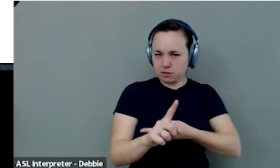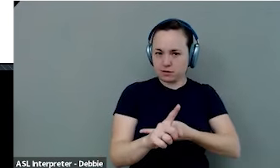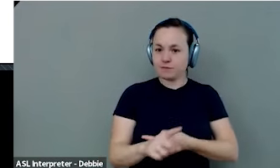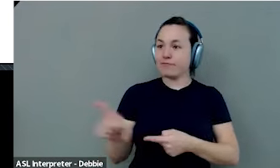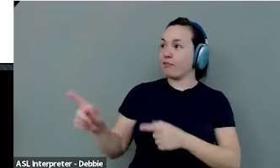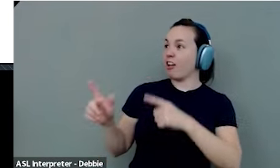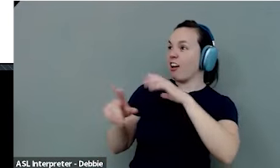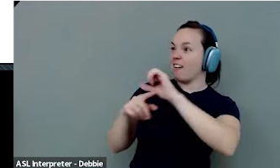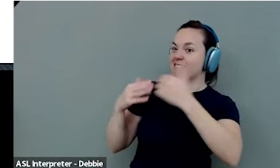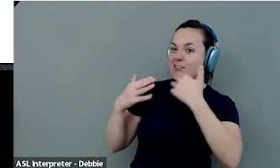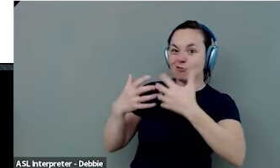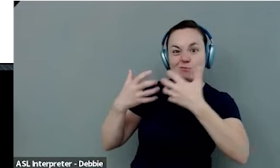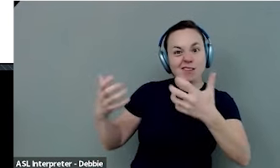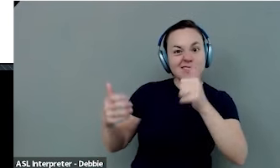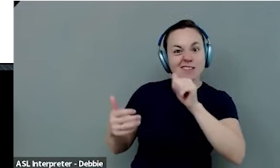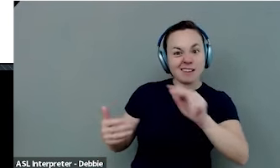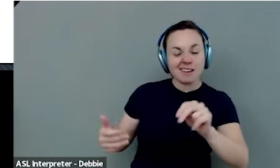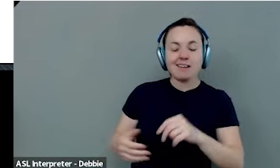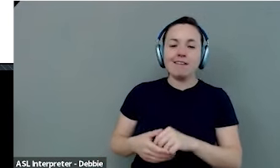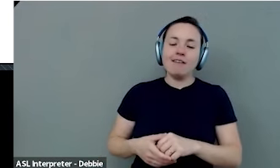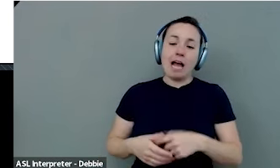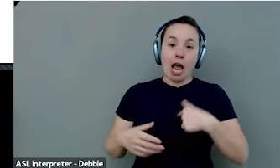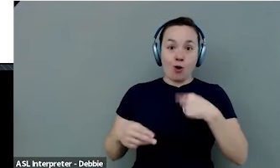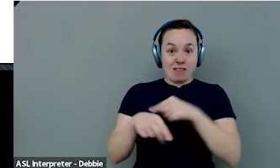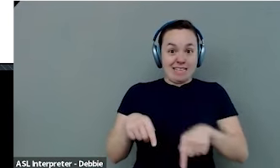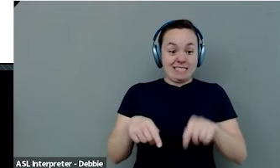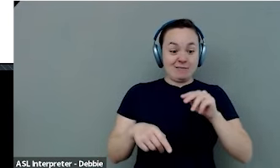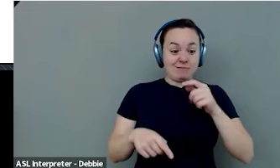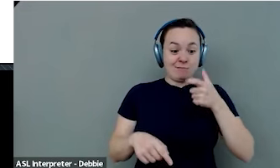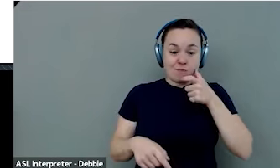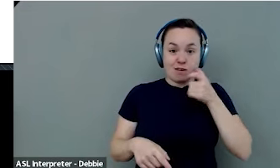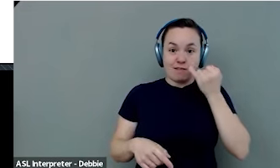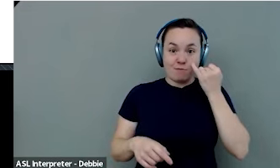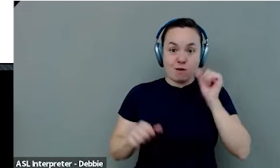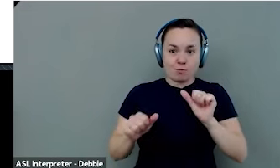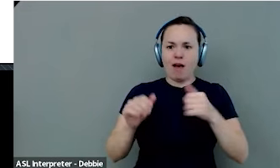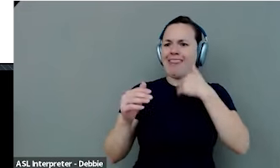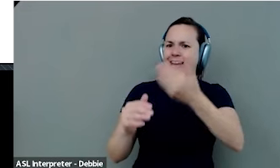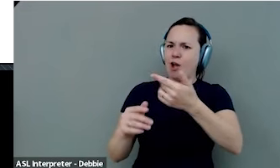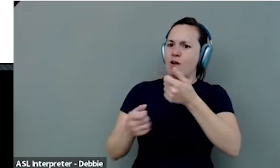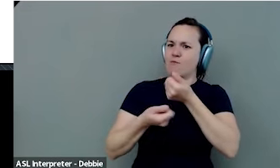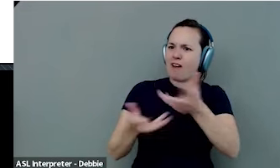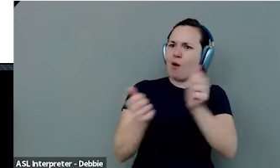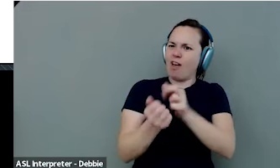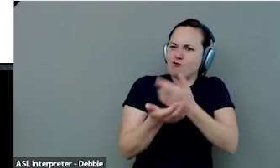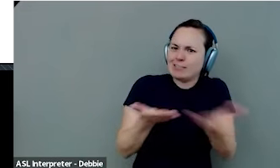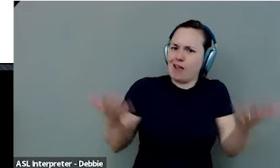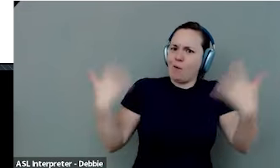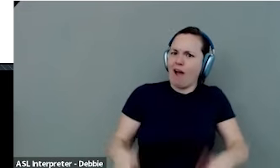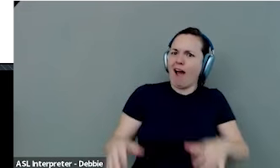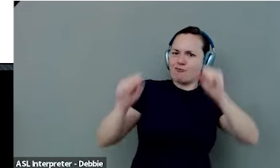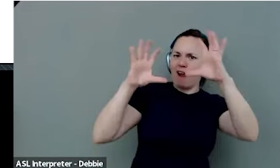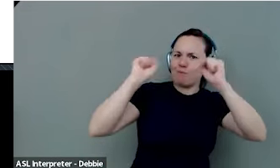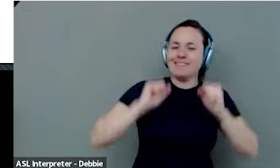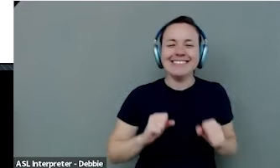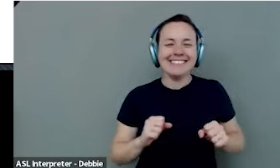Awesome. Thank you so much, Anne. I'm going to use this mic if that's Oh, wow. Thank you. Look at this, providing you with resources. Incredible.